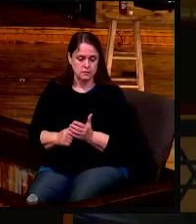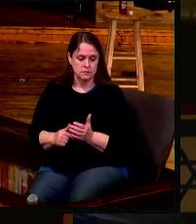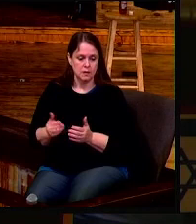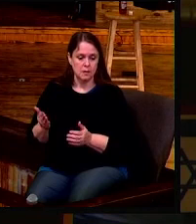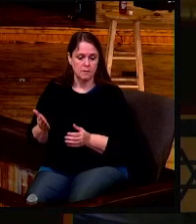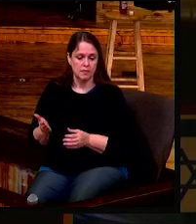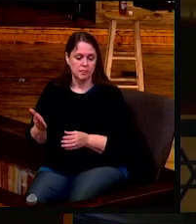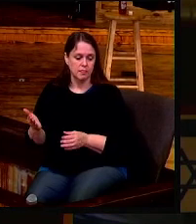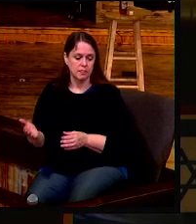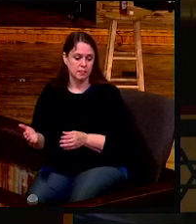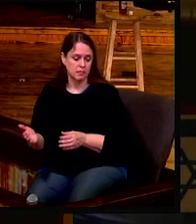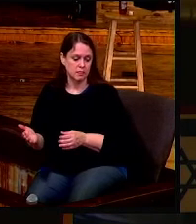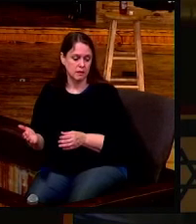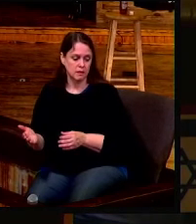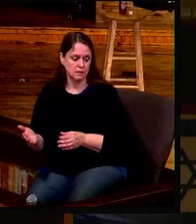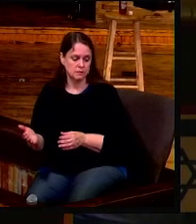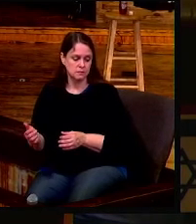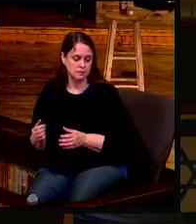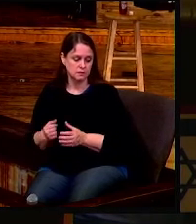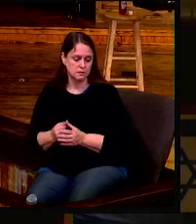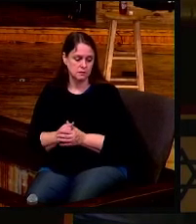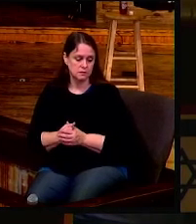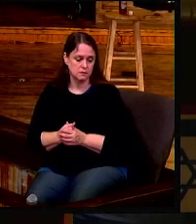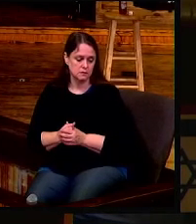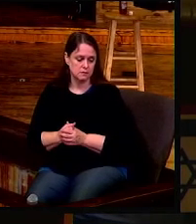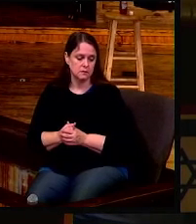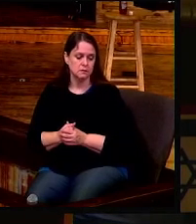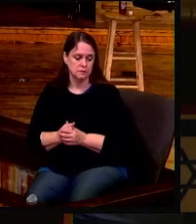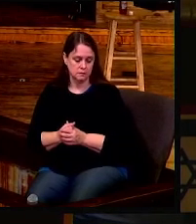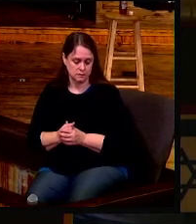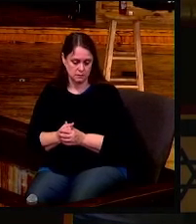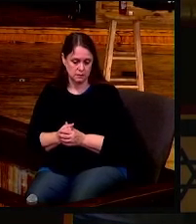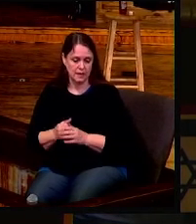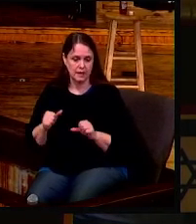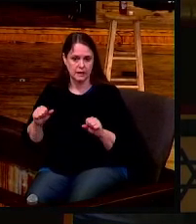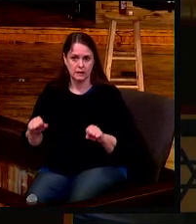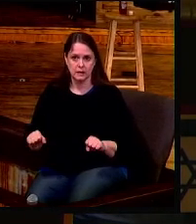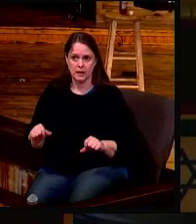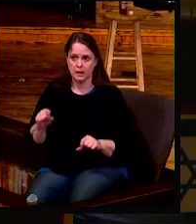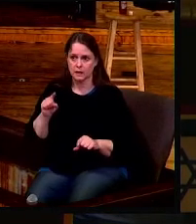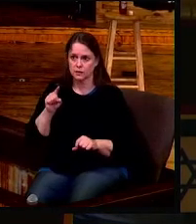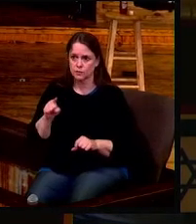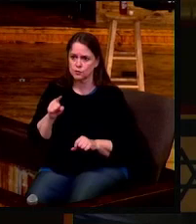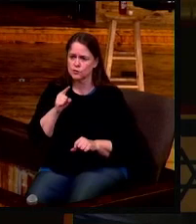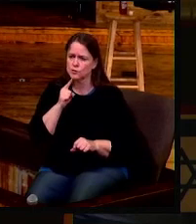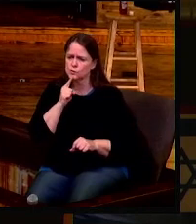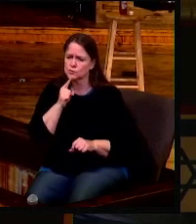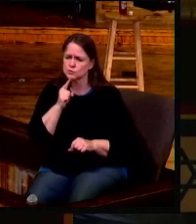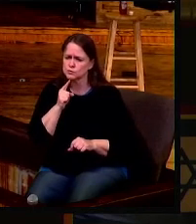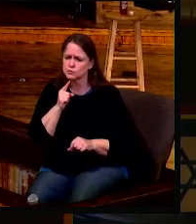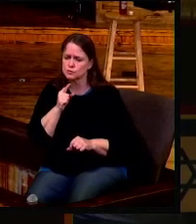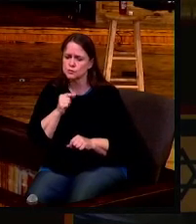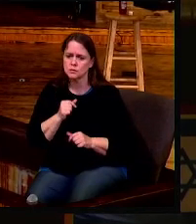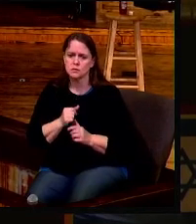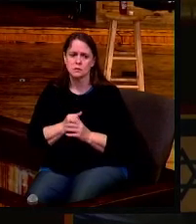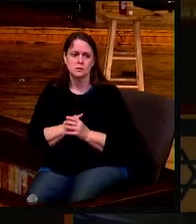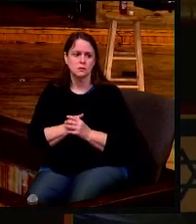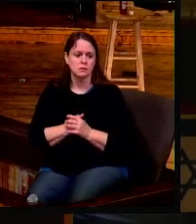on that to that level is, can you keep confidence that something that somebody says? And the answer is always